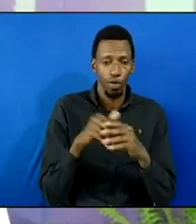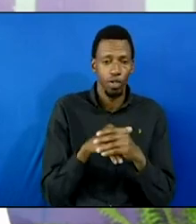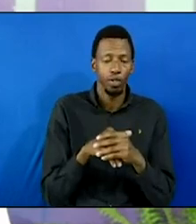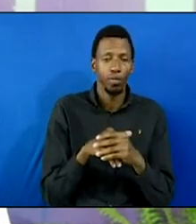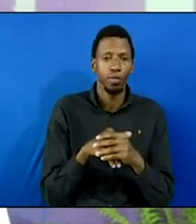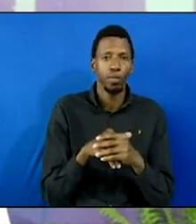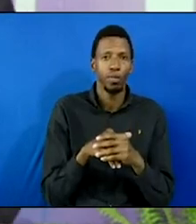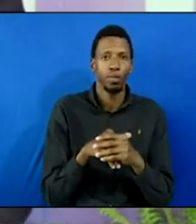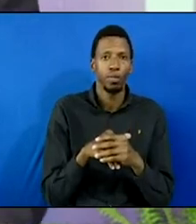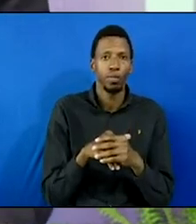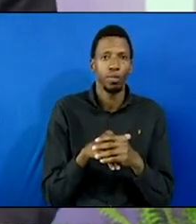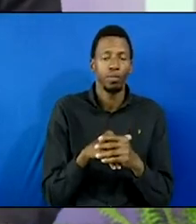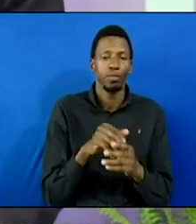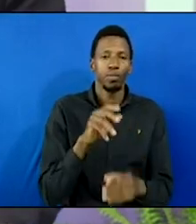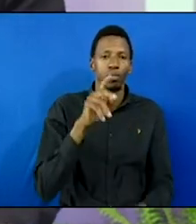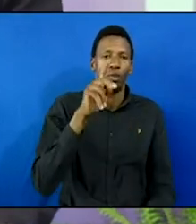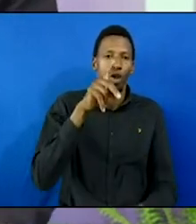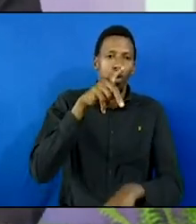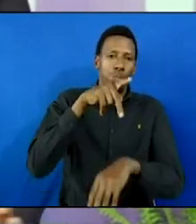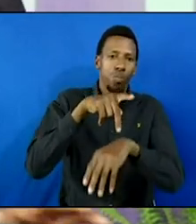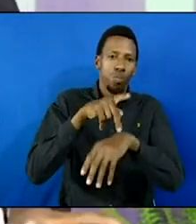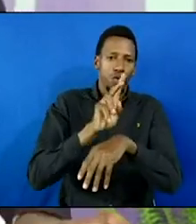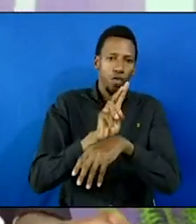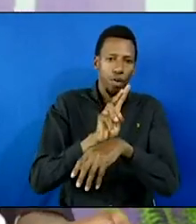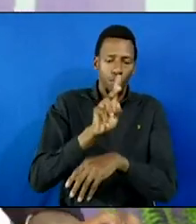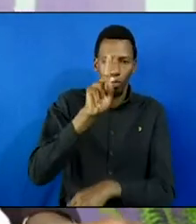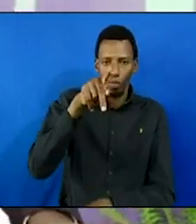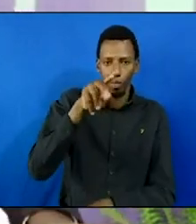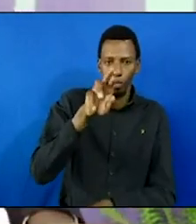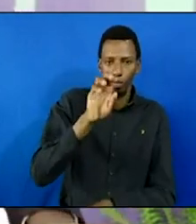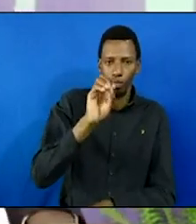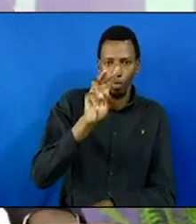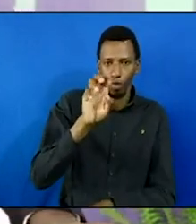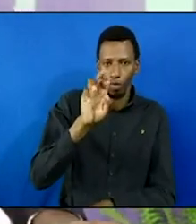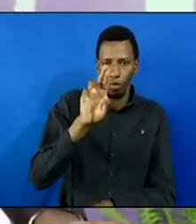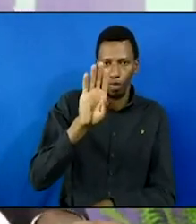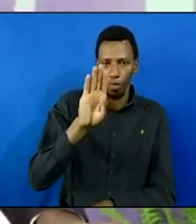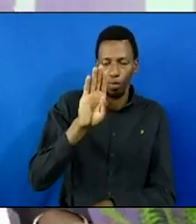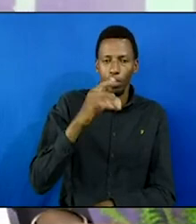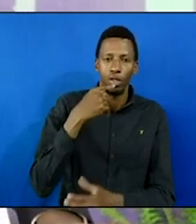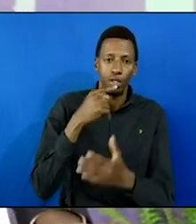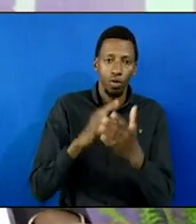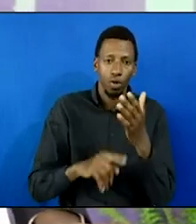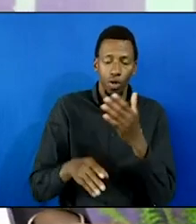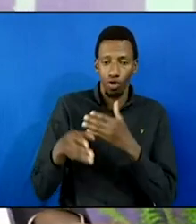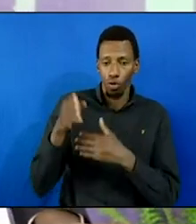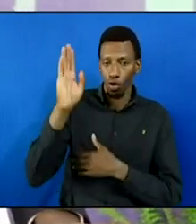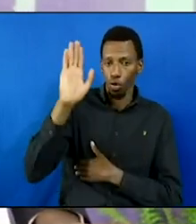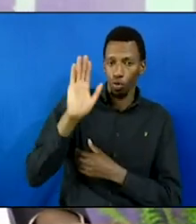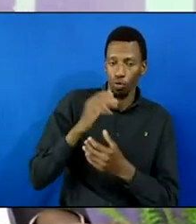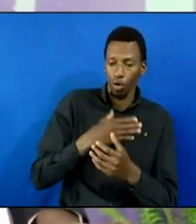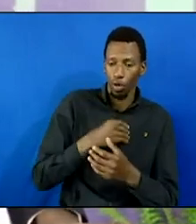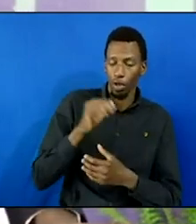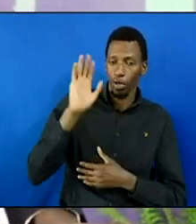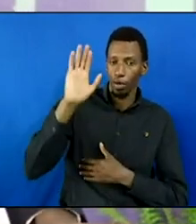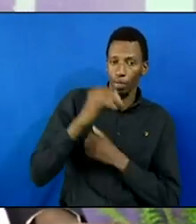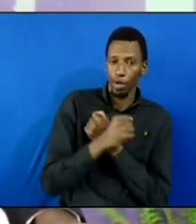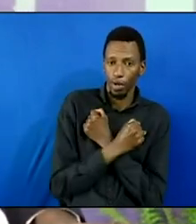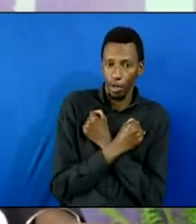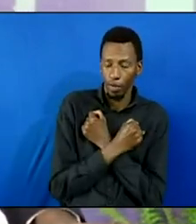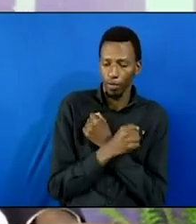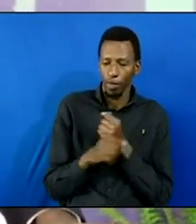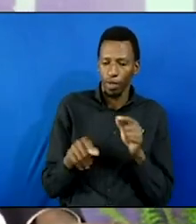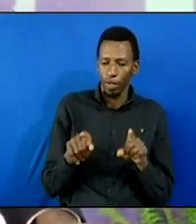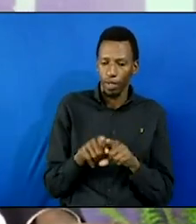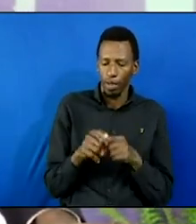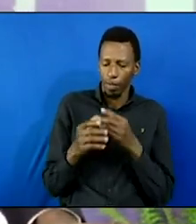of Proverbs would describe God and in his love as a friend who